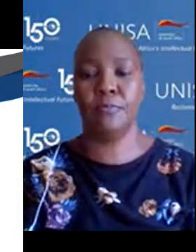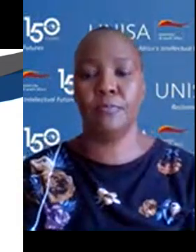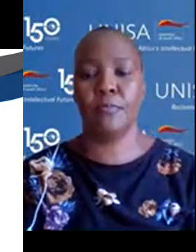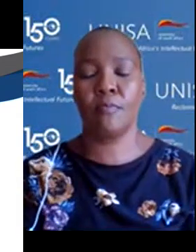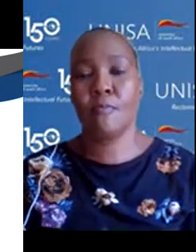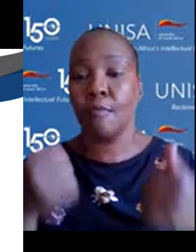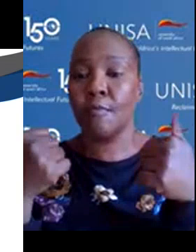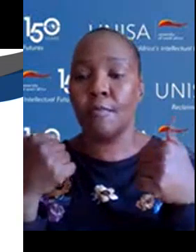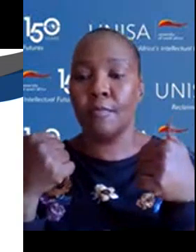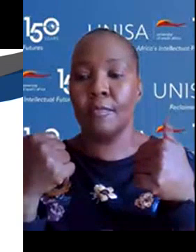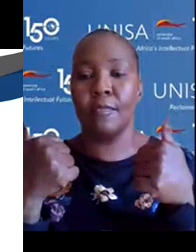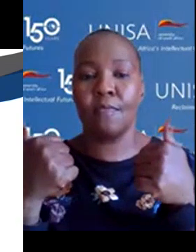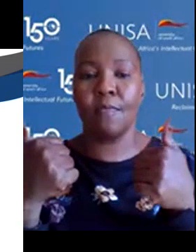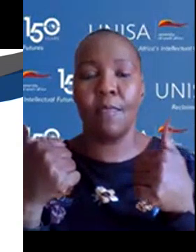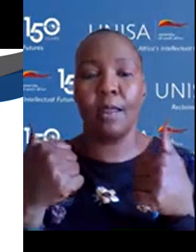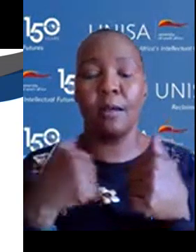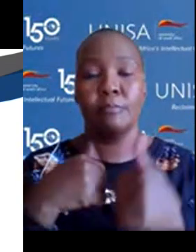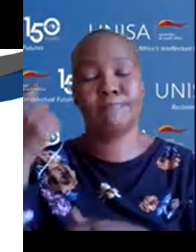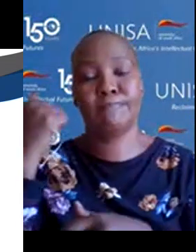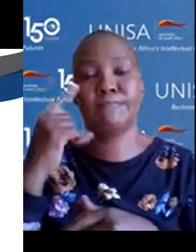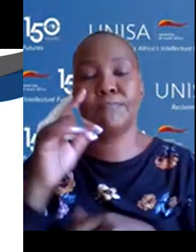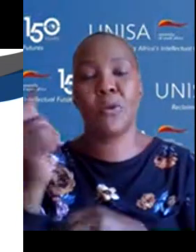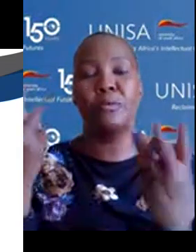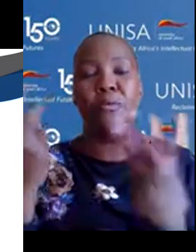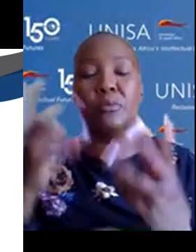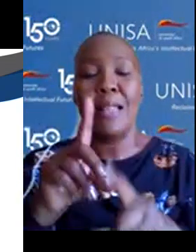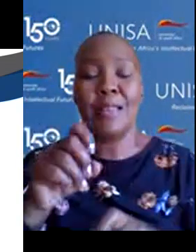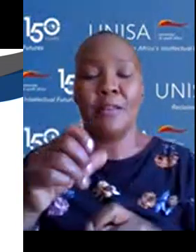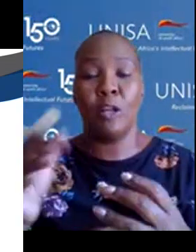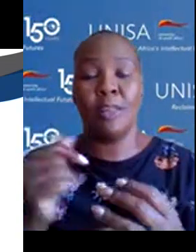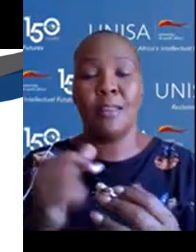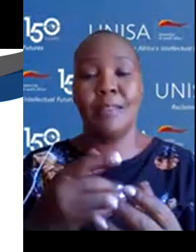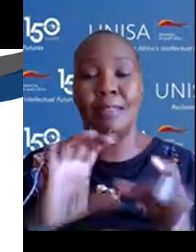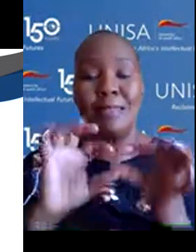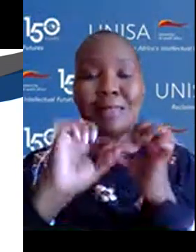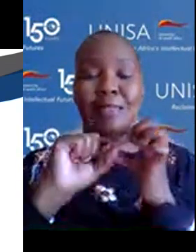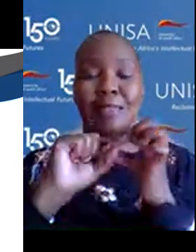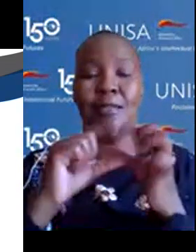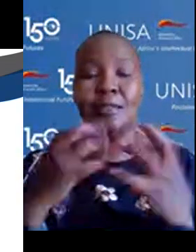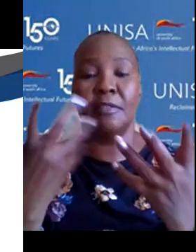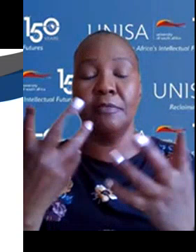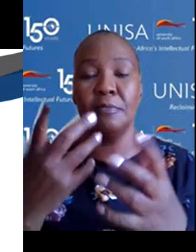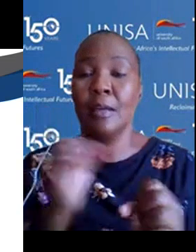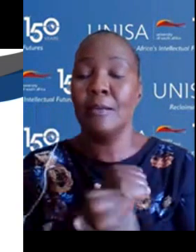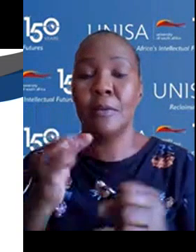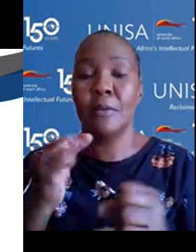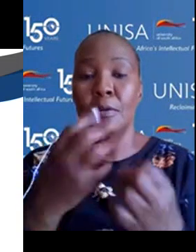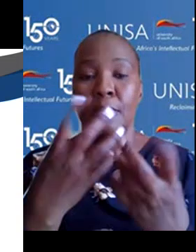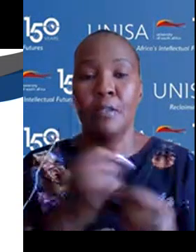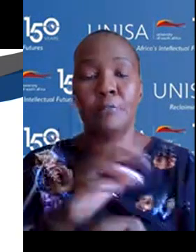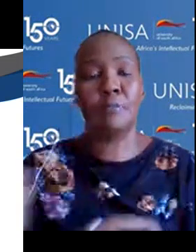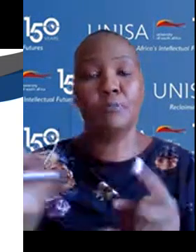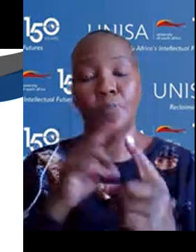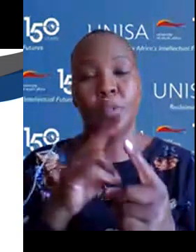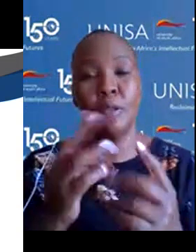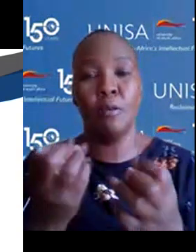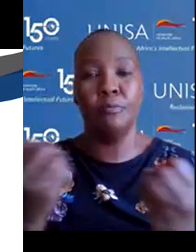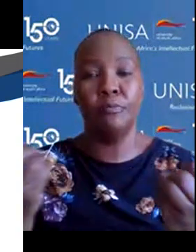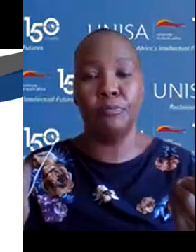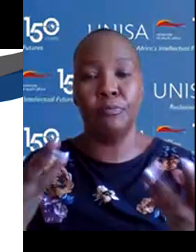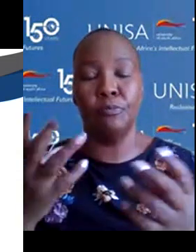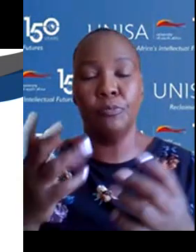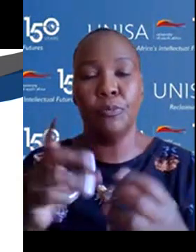Okay, so I take it everybody has clicked on the link. If you have not, just raise your hand if you have not clicked on the link